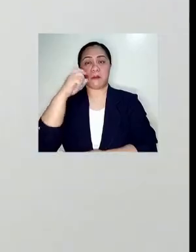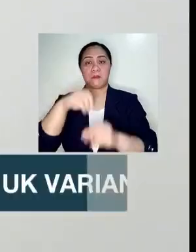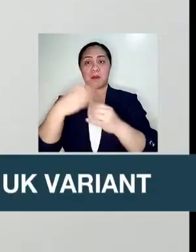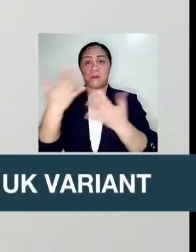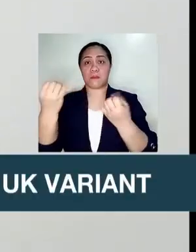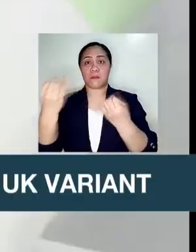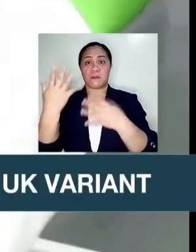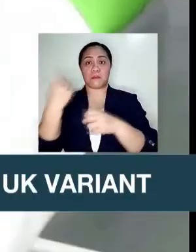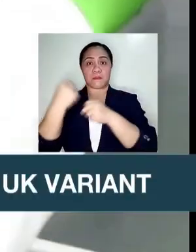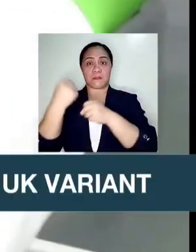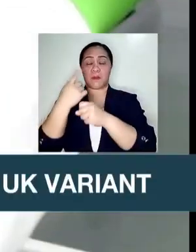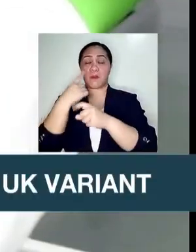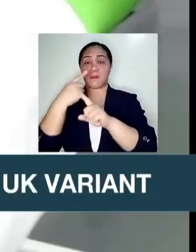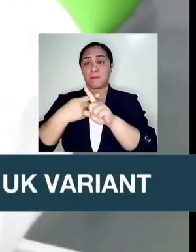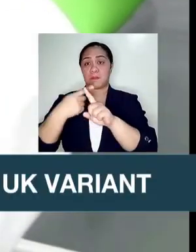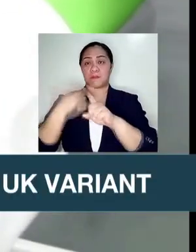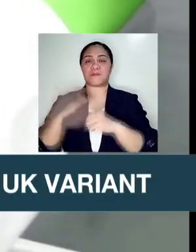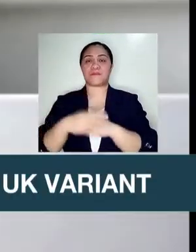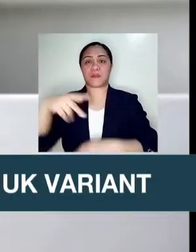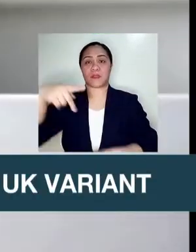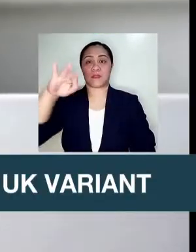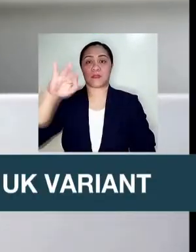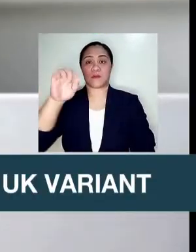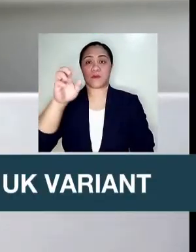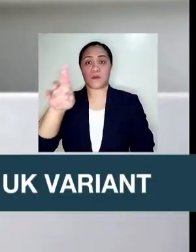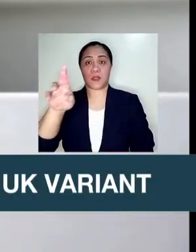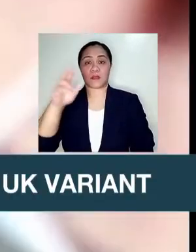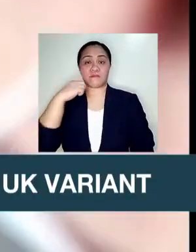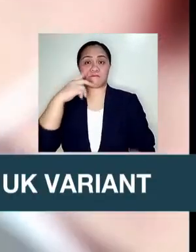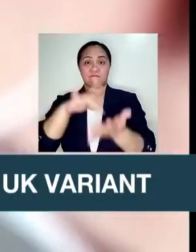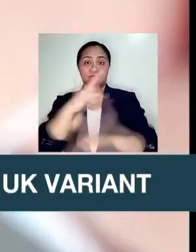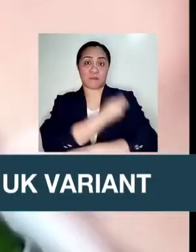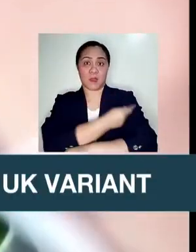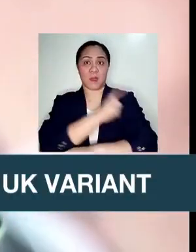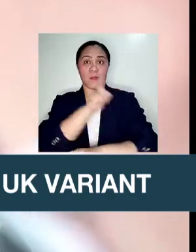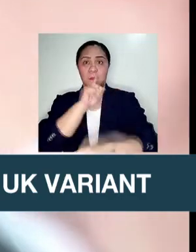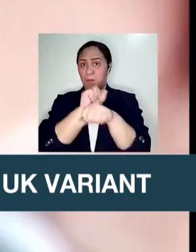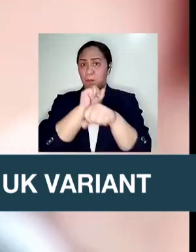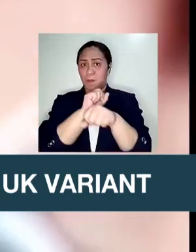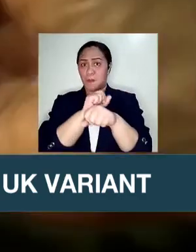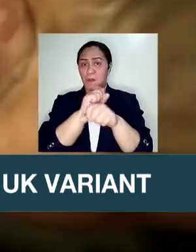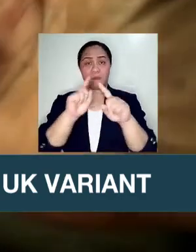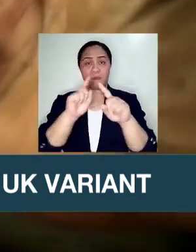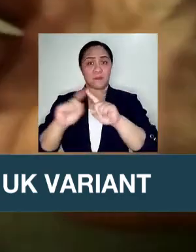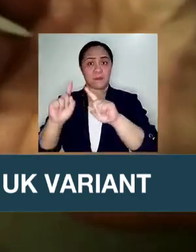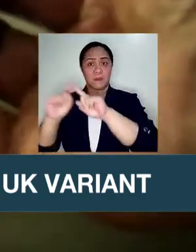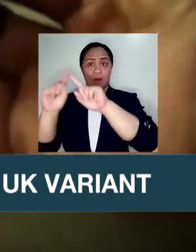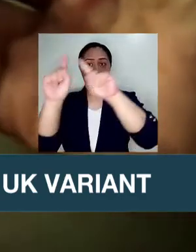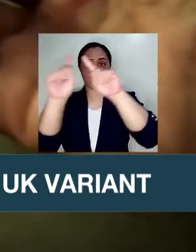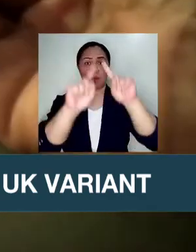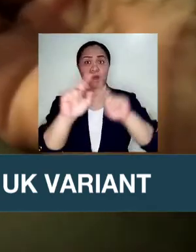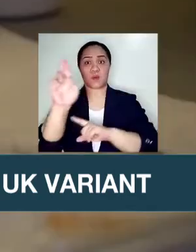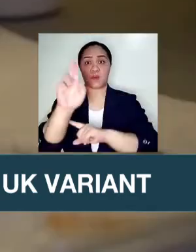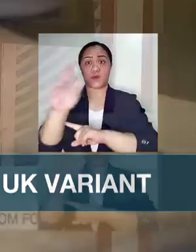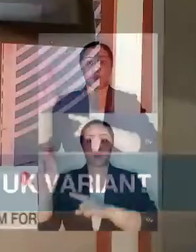Pfizer's COVID-19 vaccine appears to be effective against the more infectious UK variant.